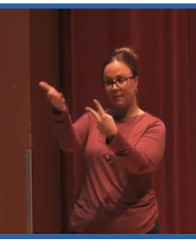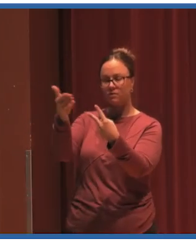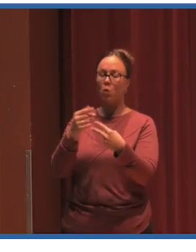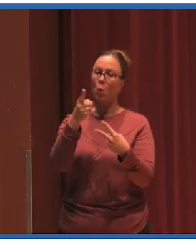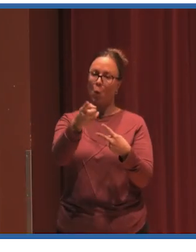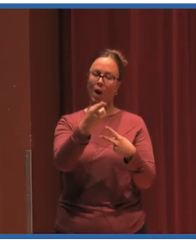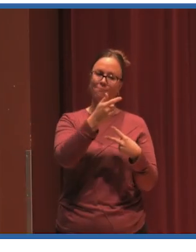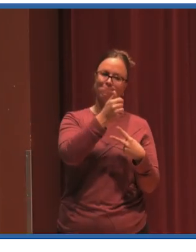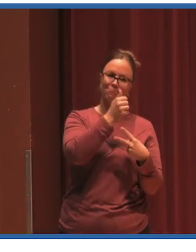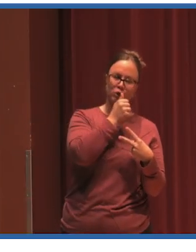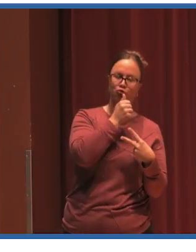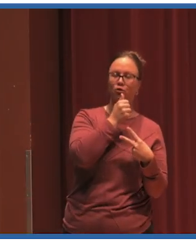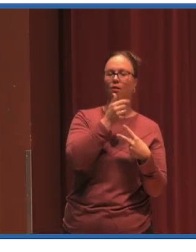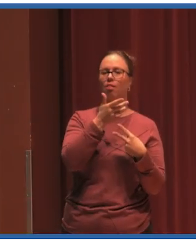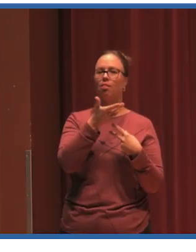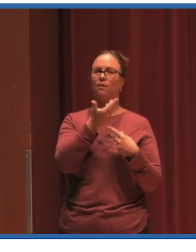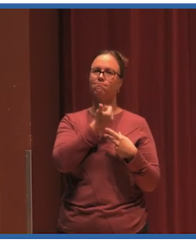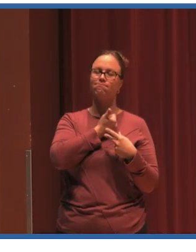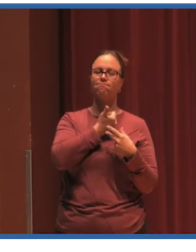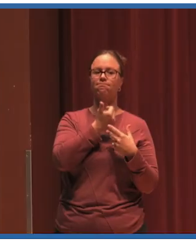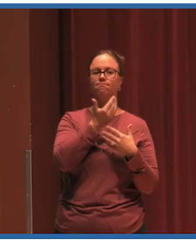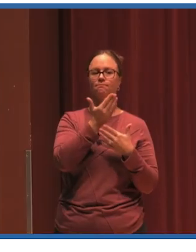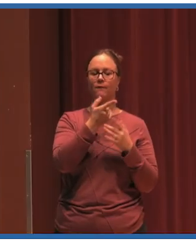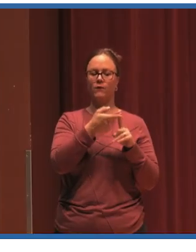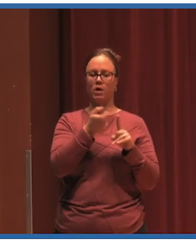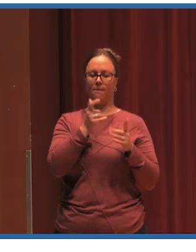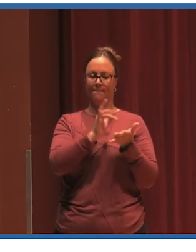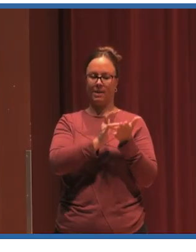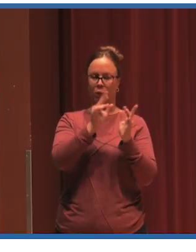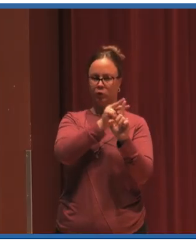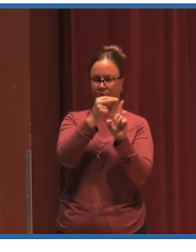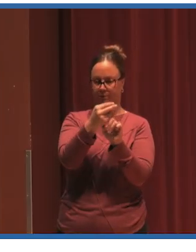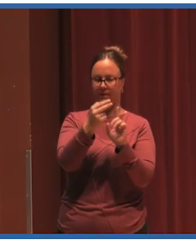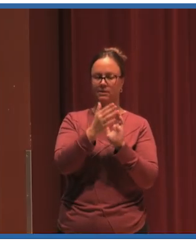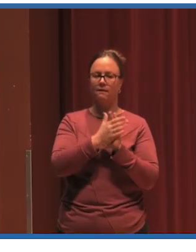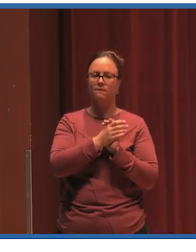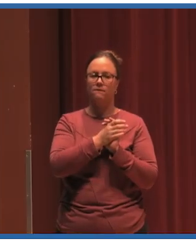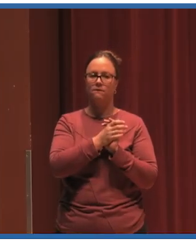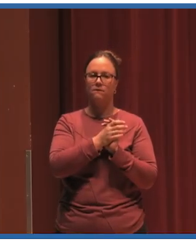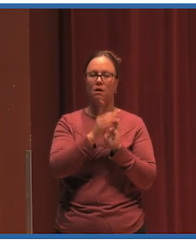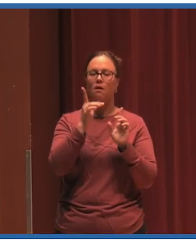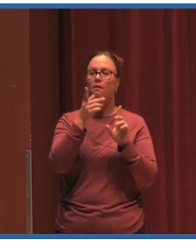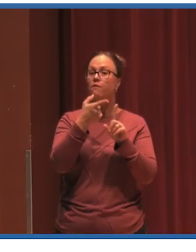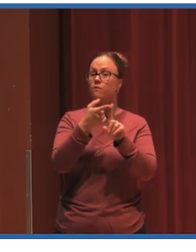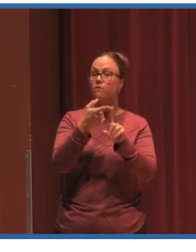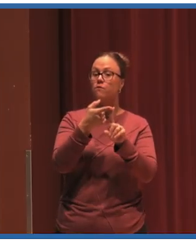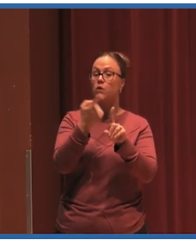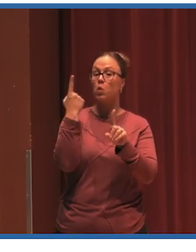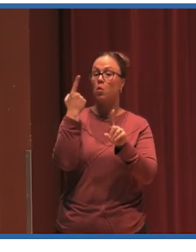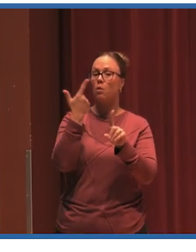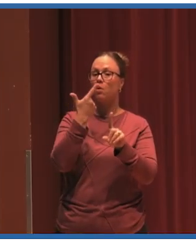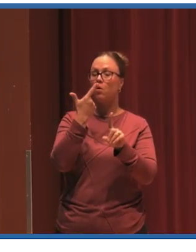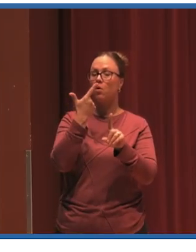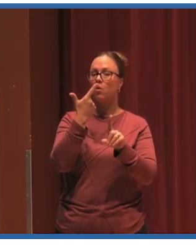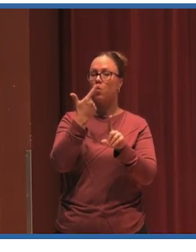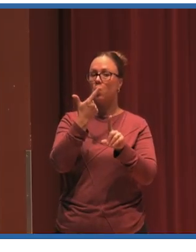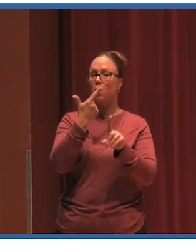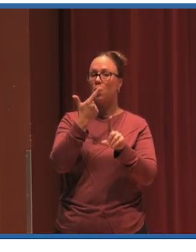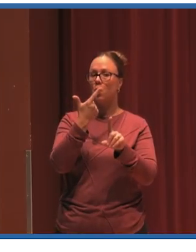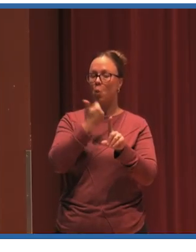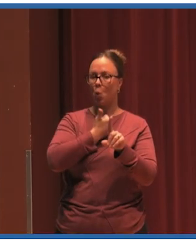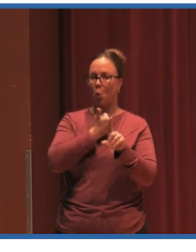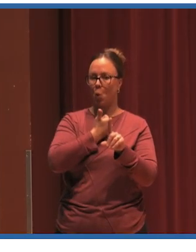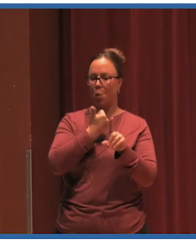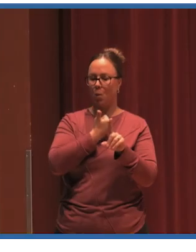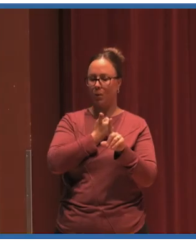personal and sort of from the medical perspective for your own personal health. I'm a cancer doctor, but I